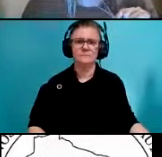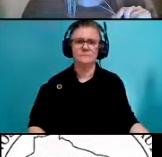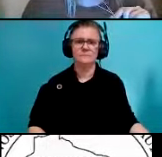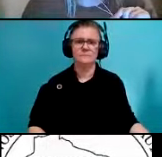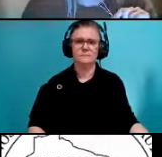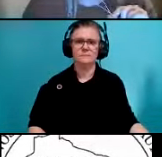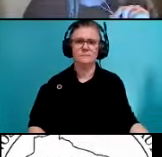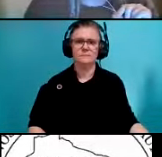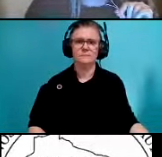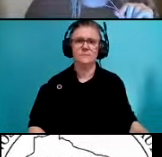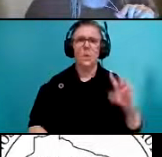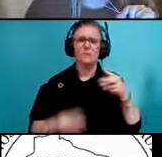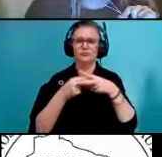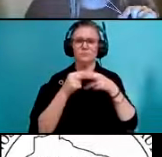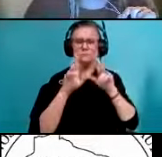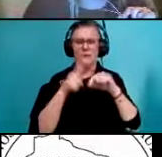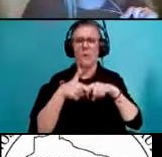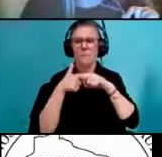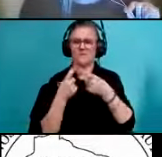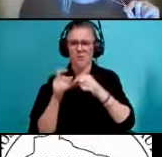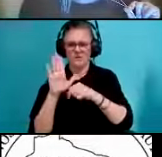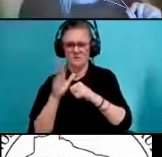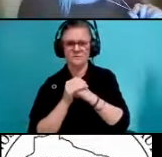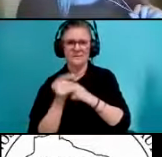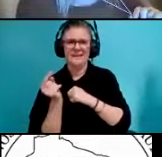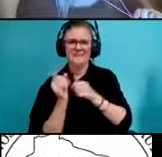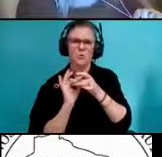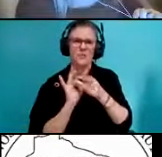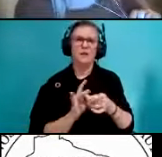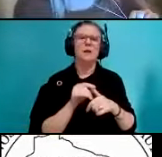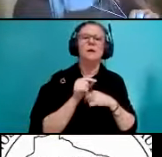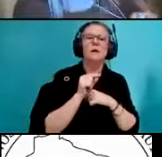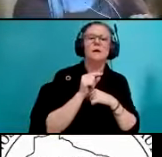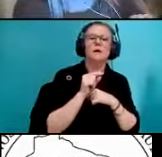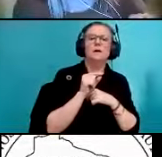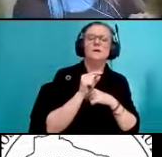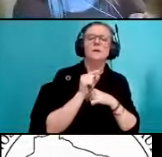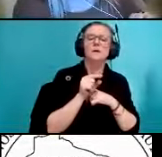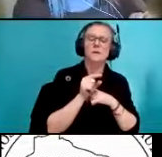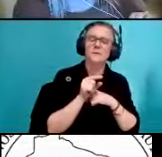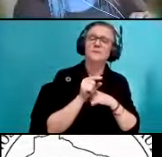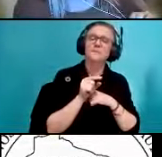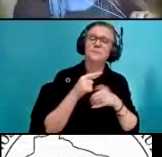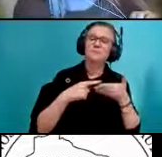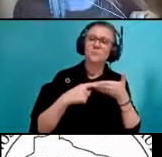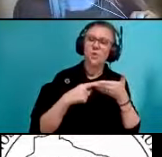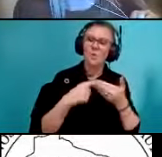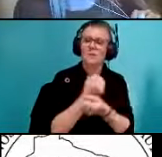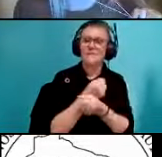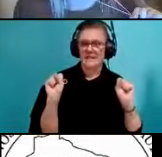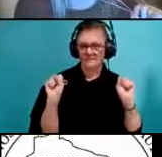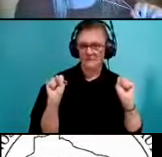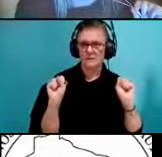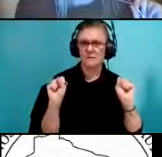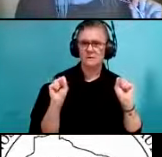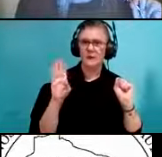I'm actually going to go through 2 more slides and then I'll pause for questions because these are related. So continuing to talk about protecting